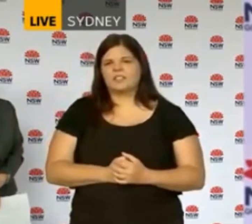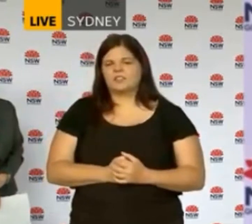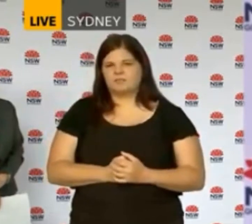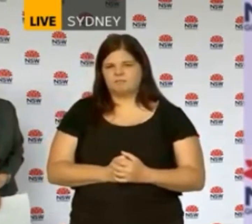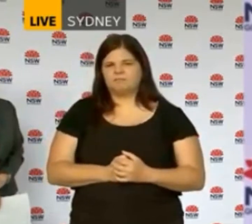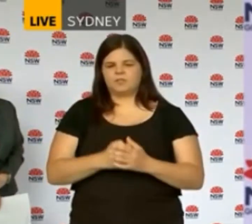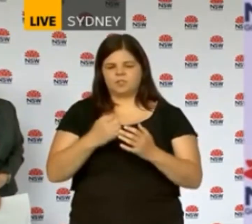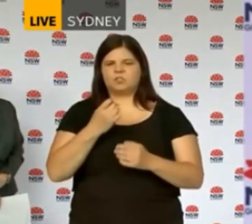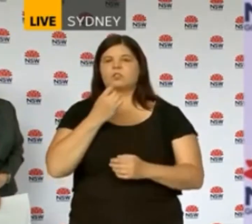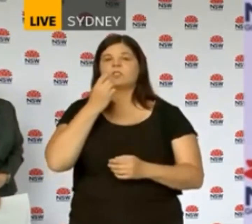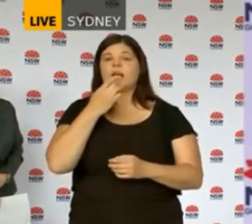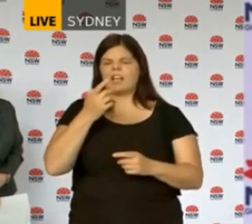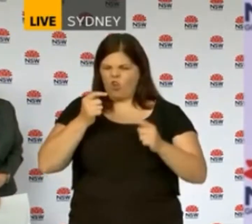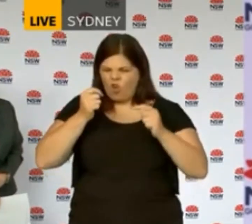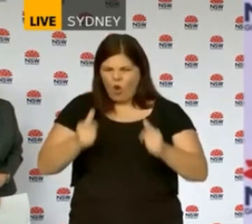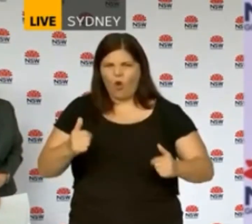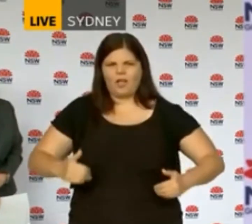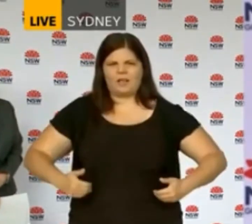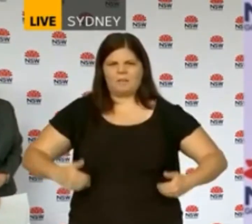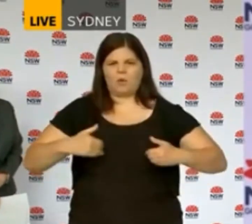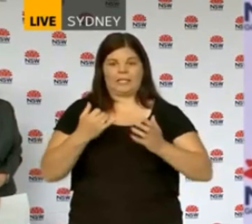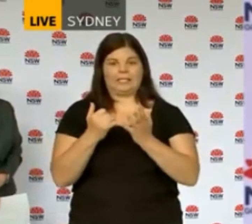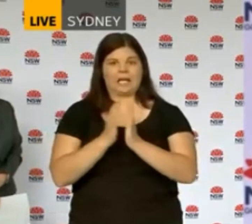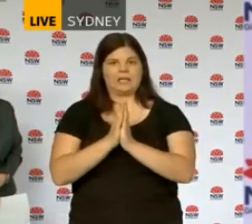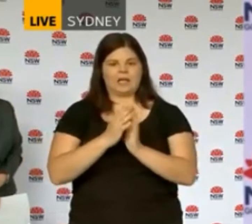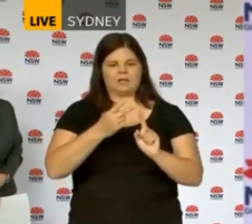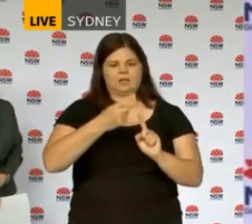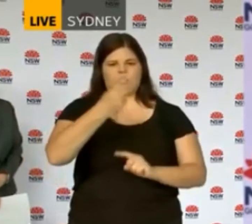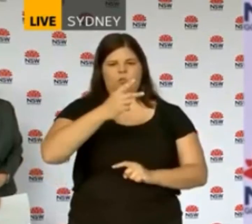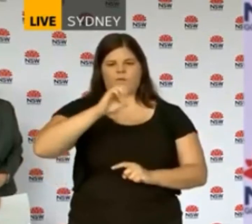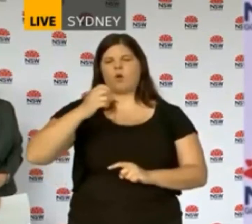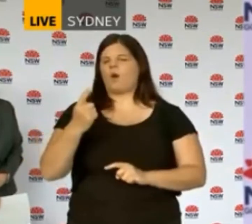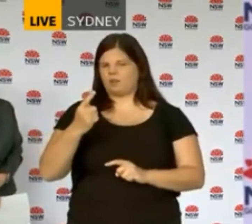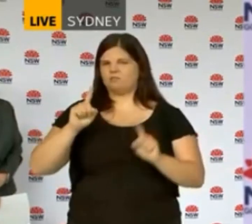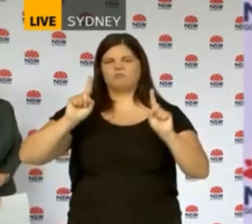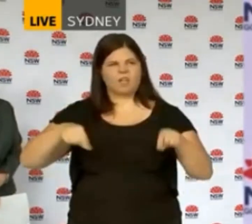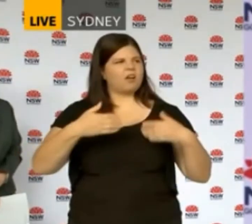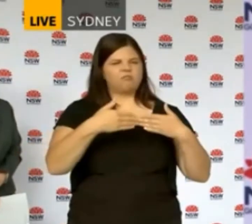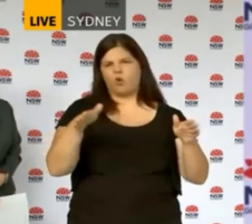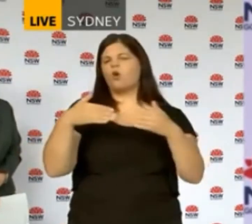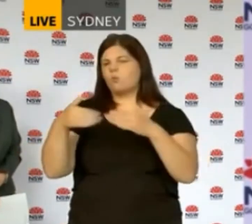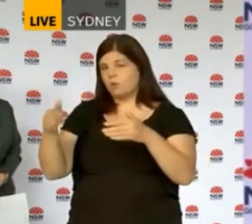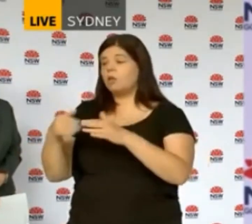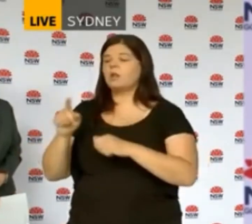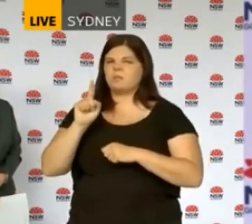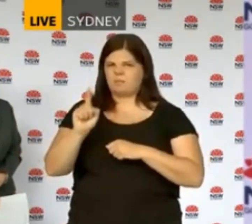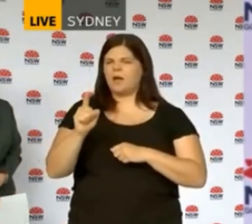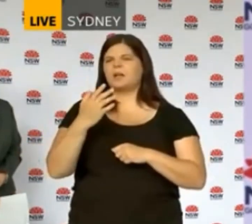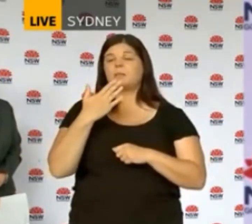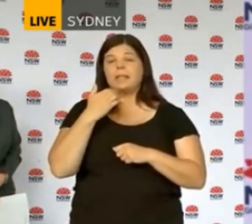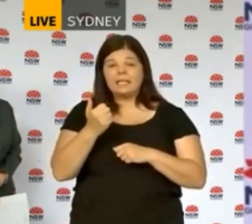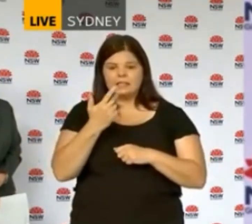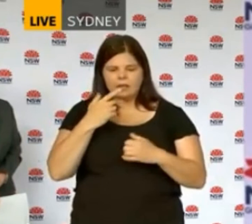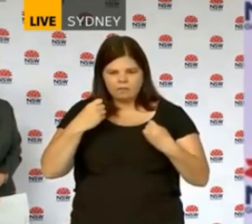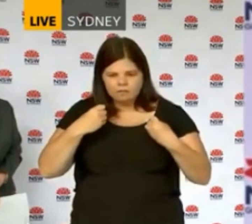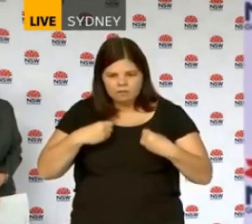just after midnight on Saturday. But please, please come out and get tested. We need to know, for your sake,